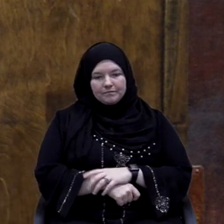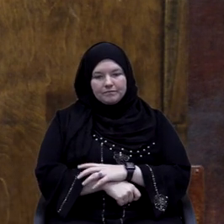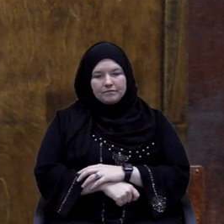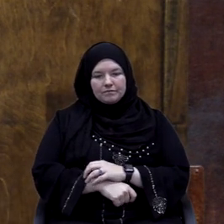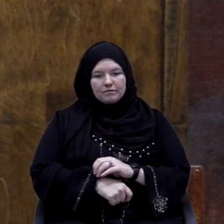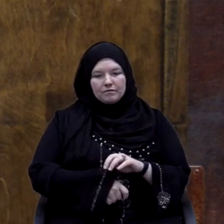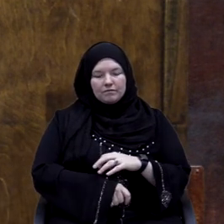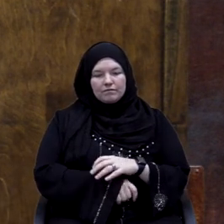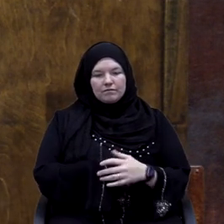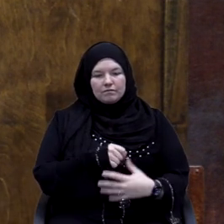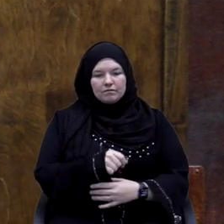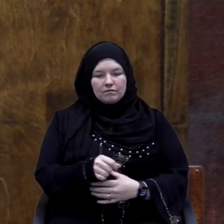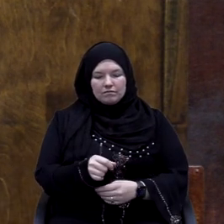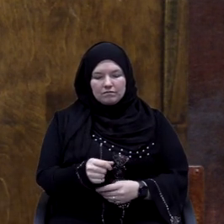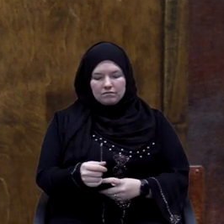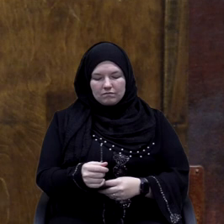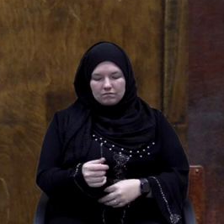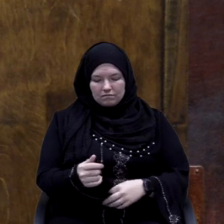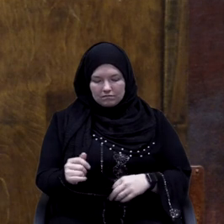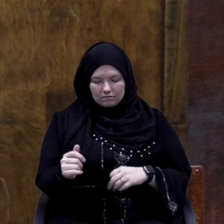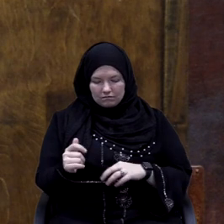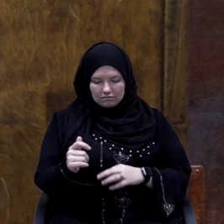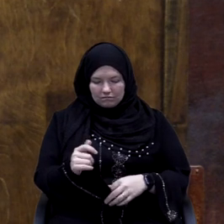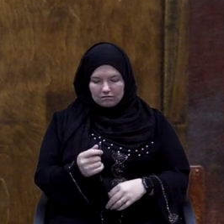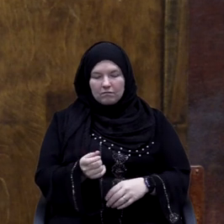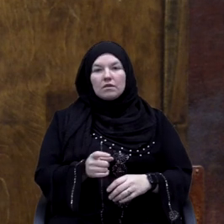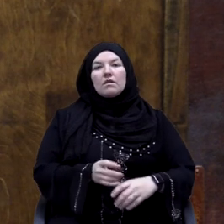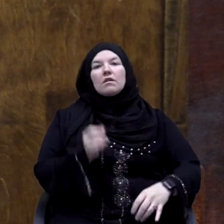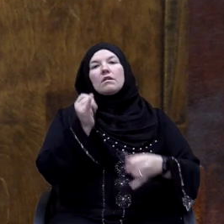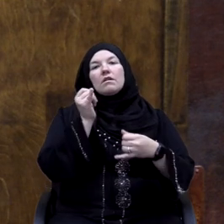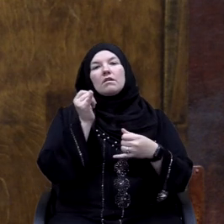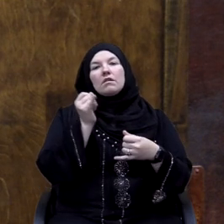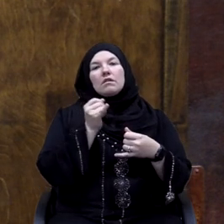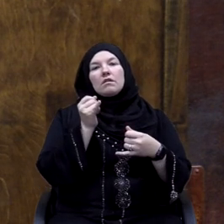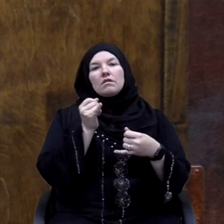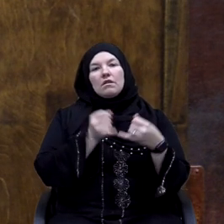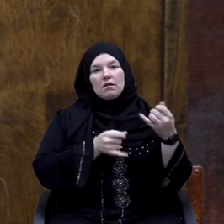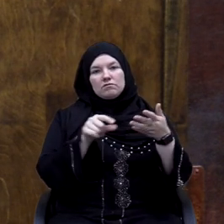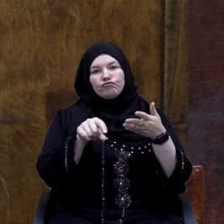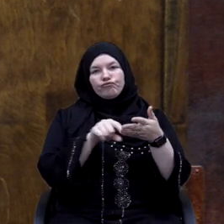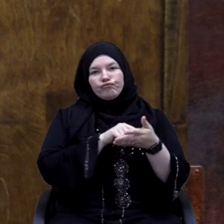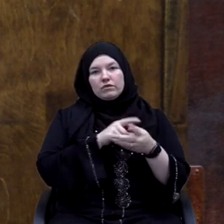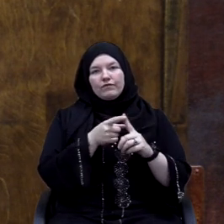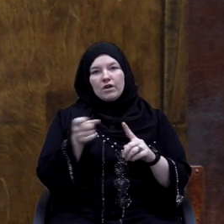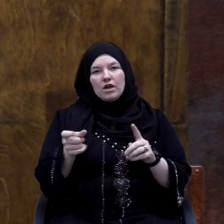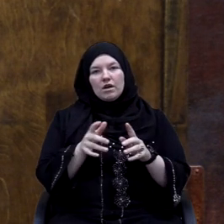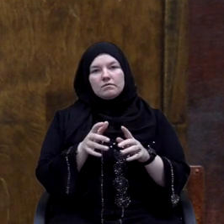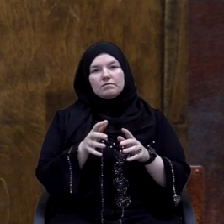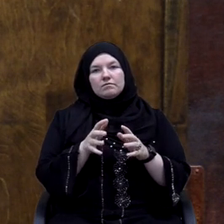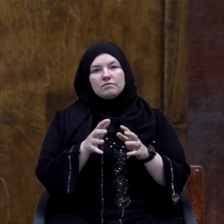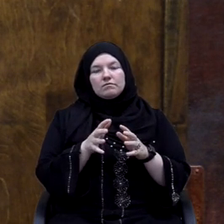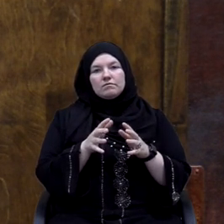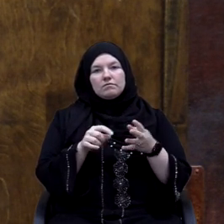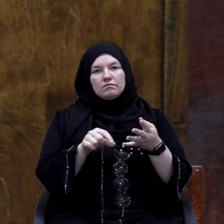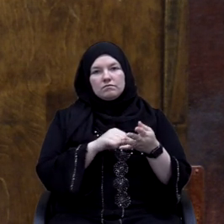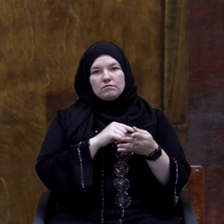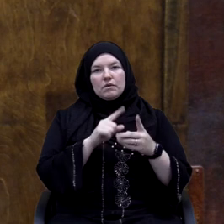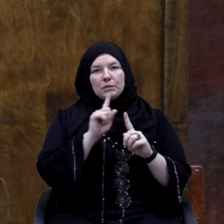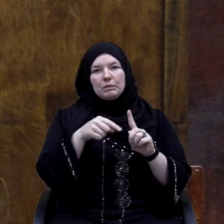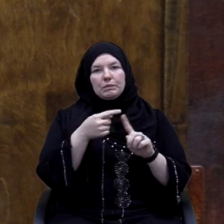the finale of the ayat talking about this issue, the issue